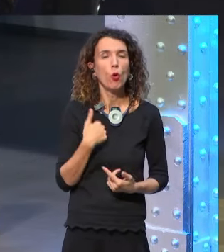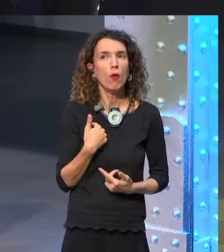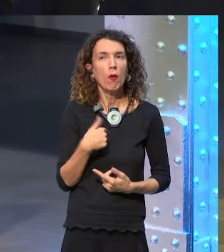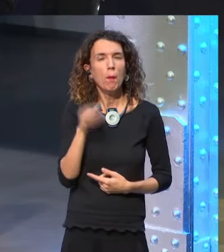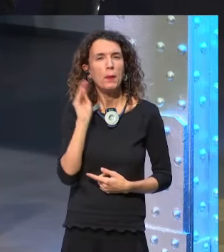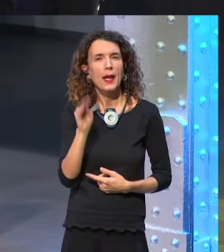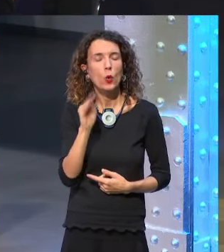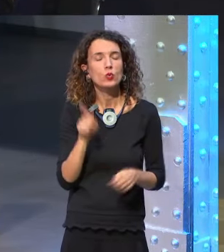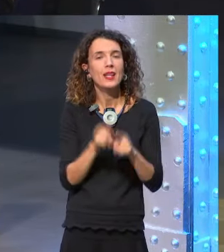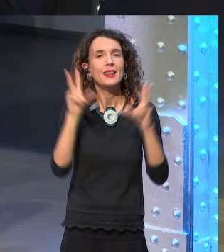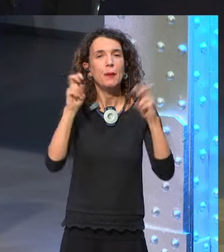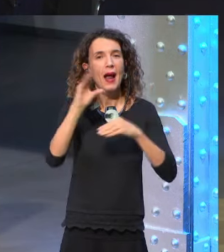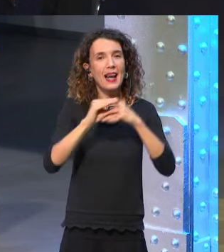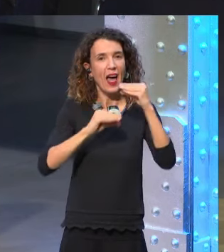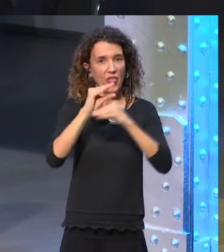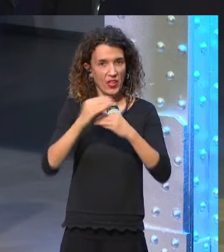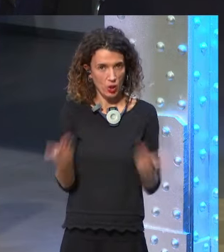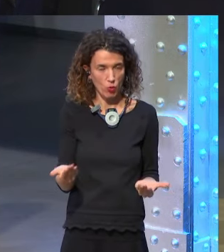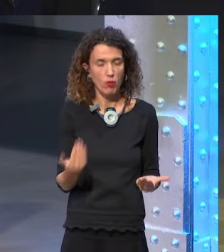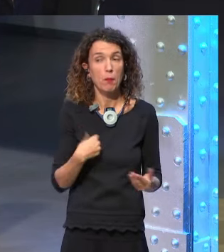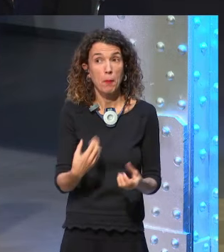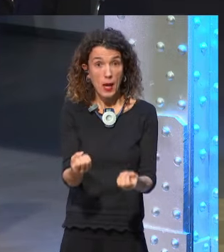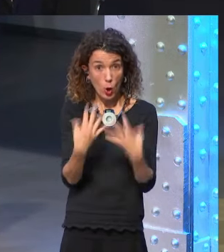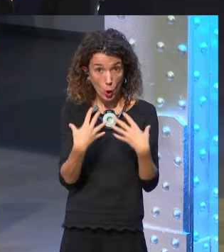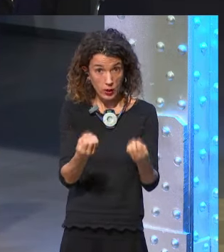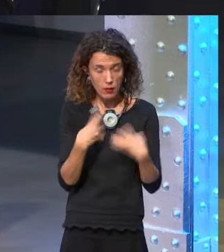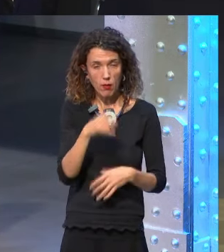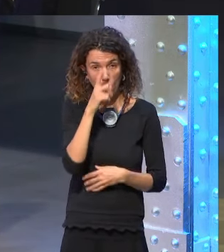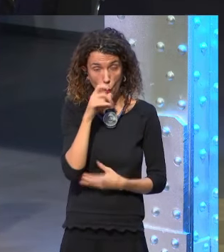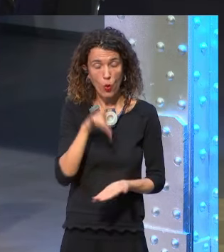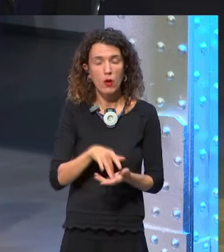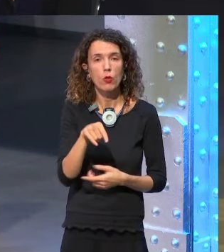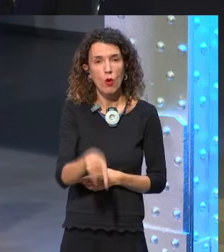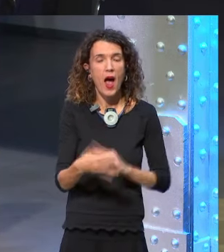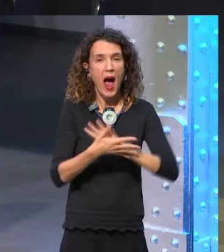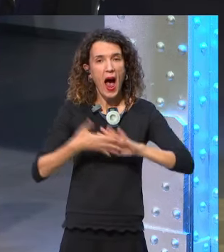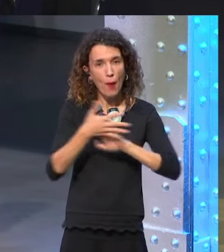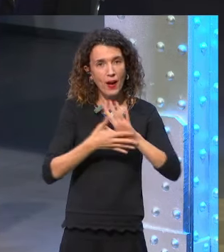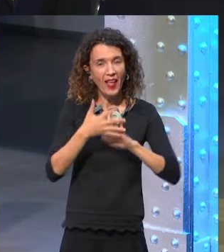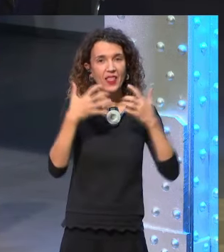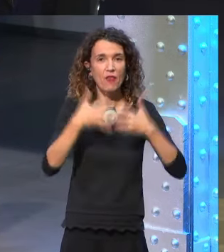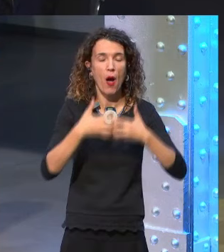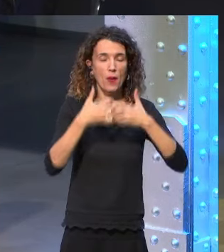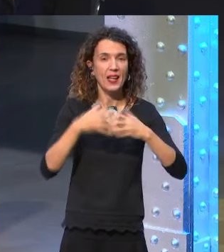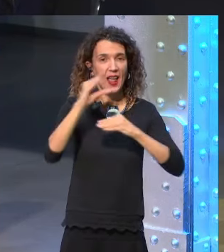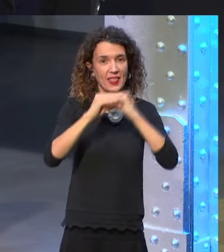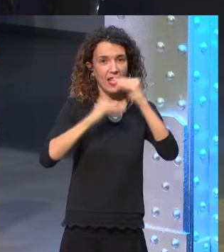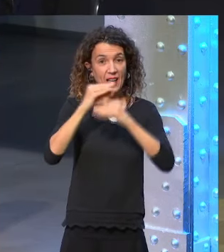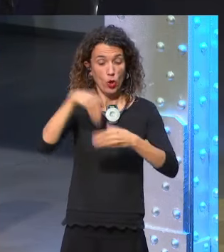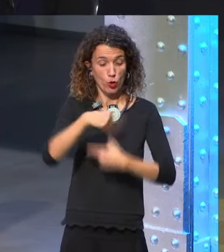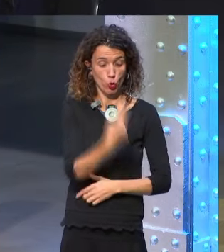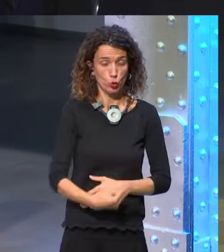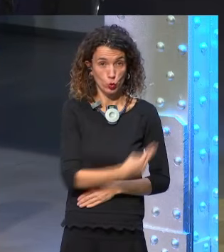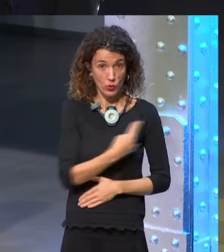bricks, and you told me about this brick manufacturer in Switzerland who approached you. Could you tell that